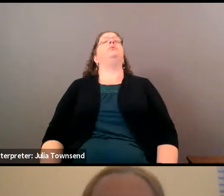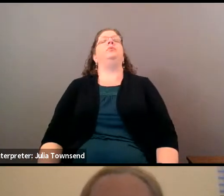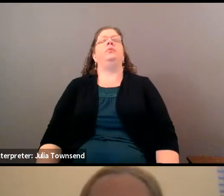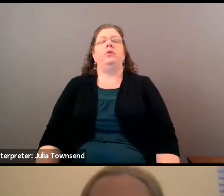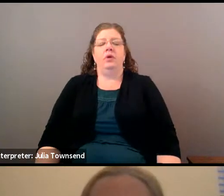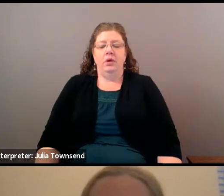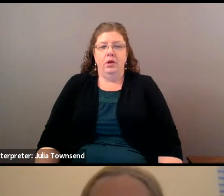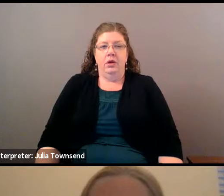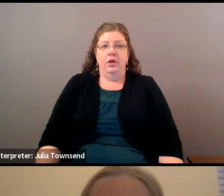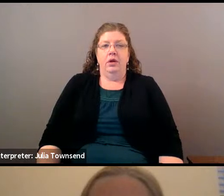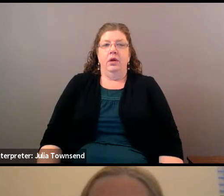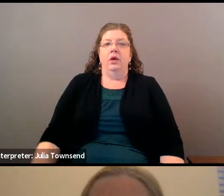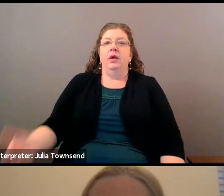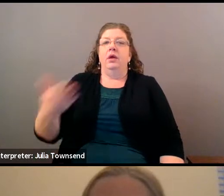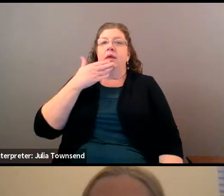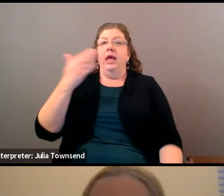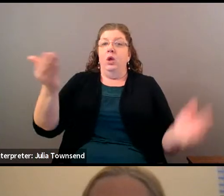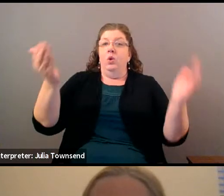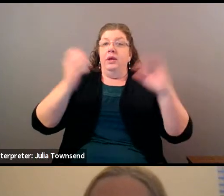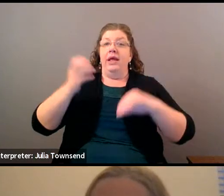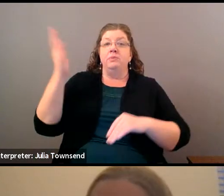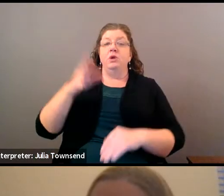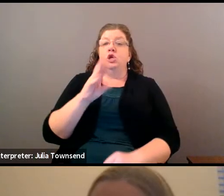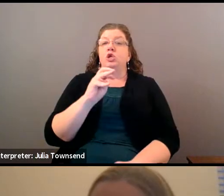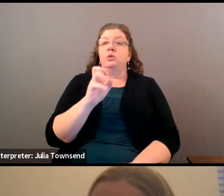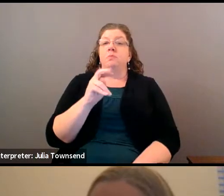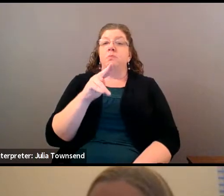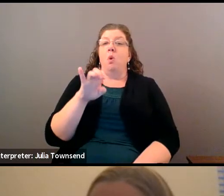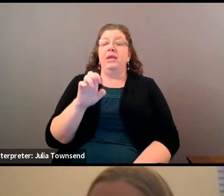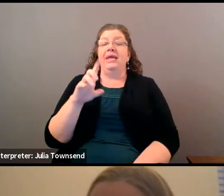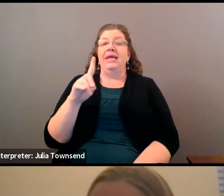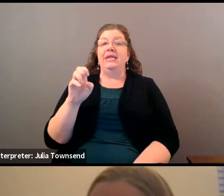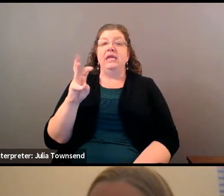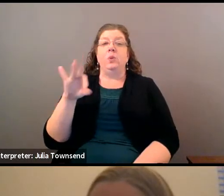Thank you. Our next speaker is Moni Duet.